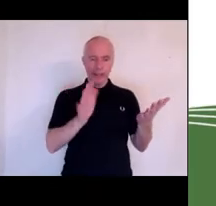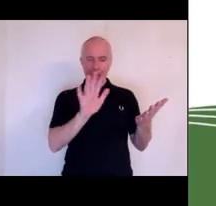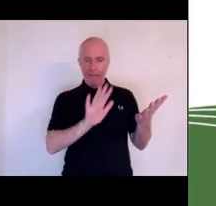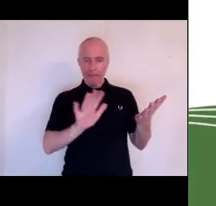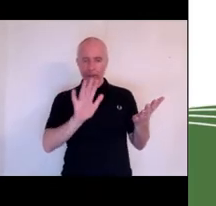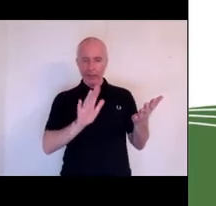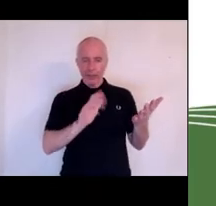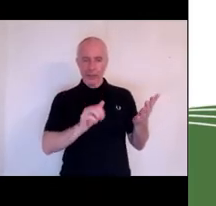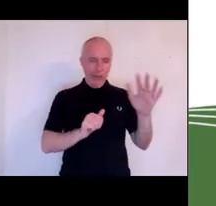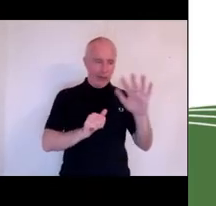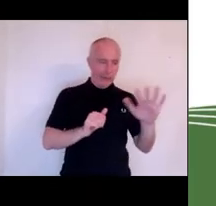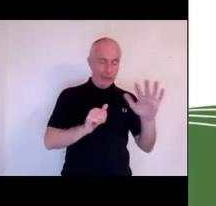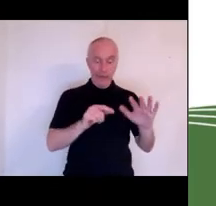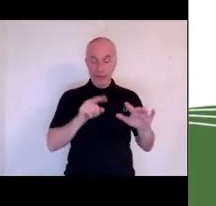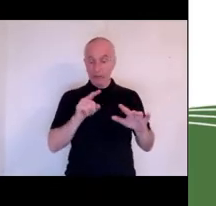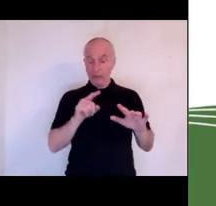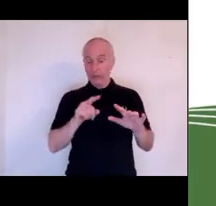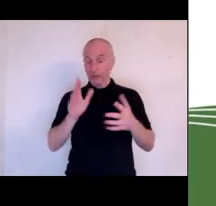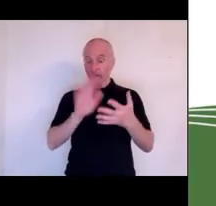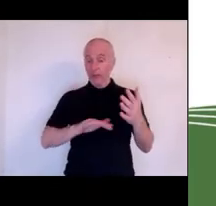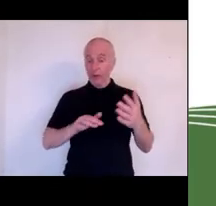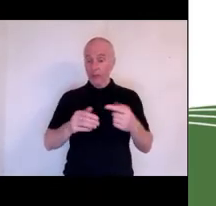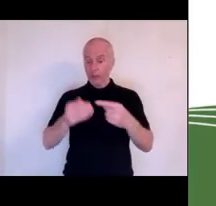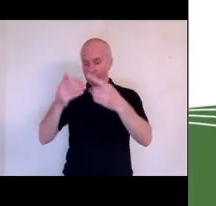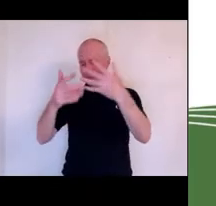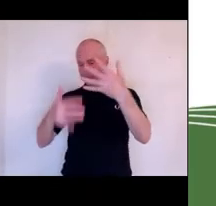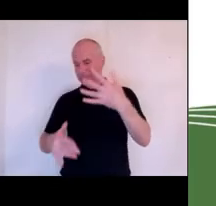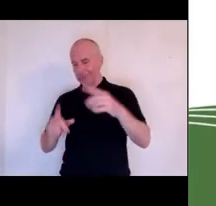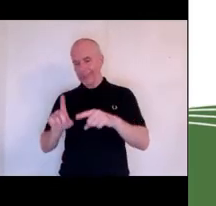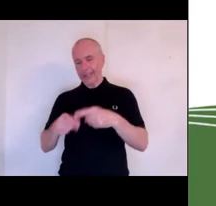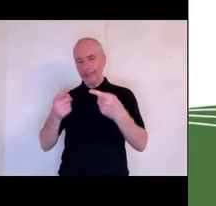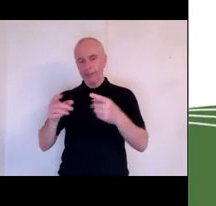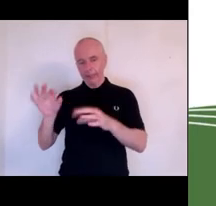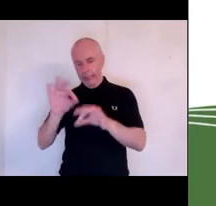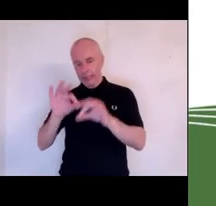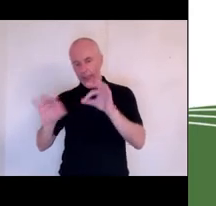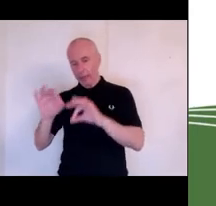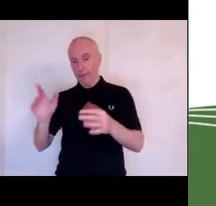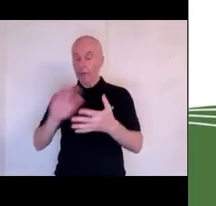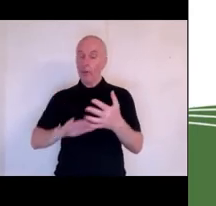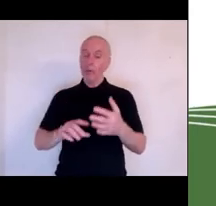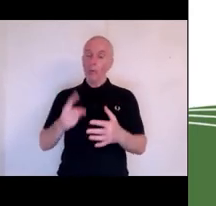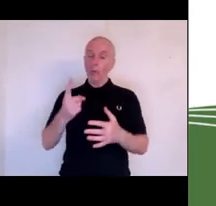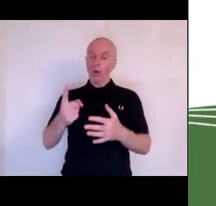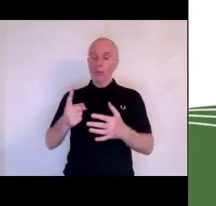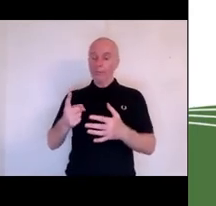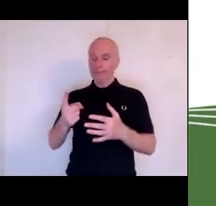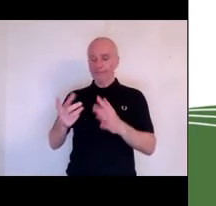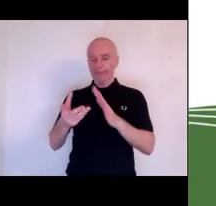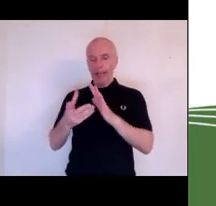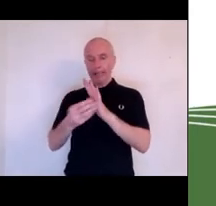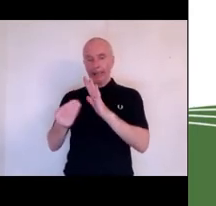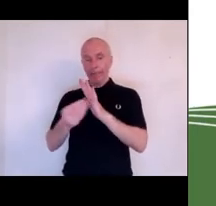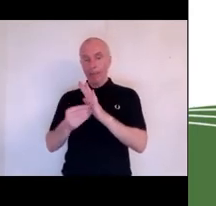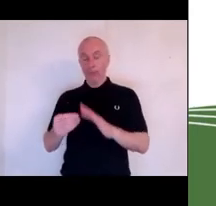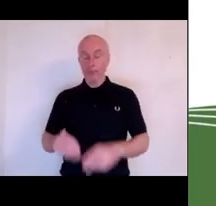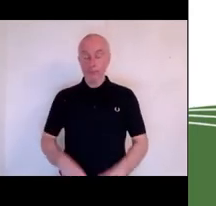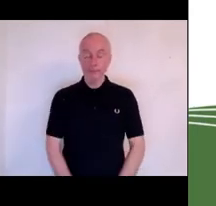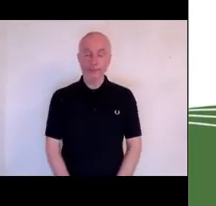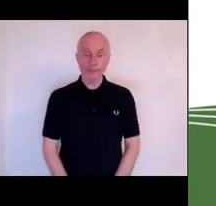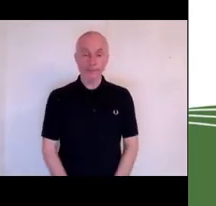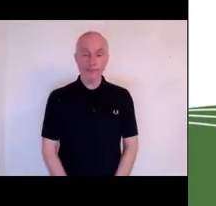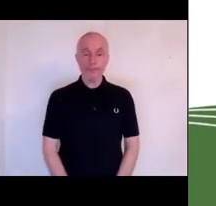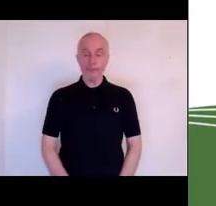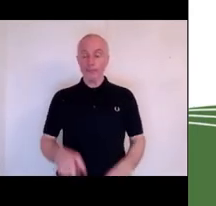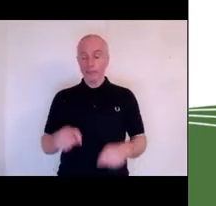different experiments of one channel cross section. So what they take is they they'll capture